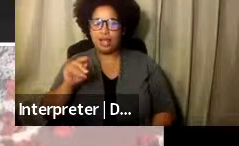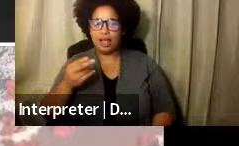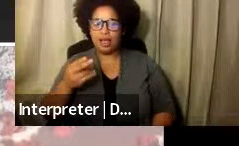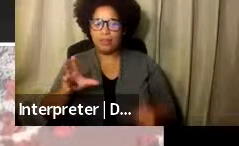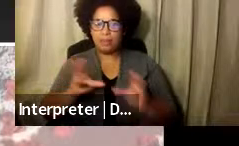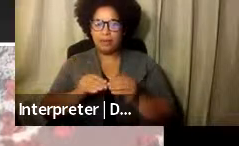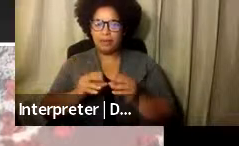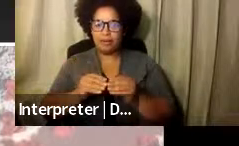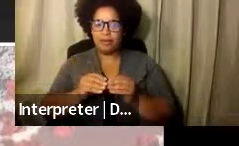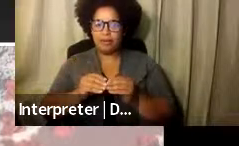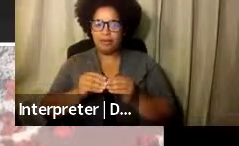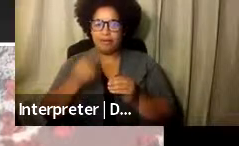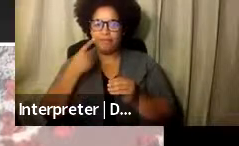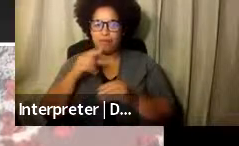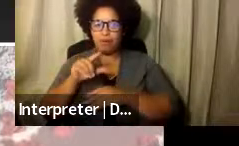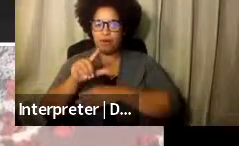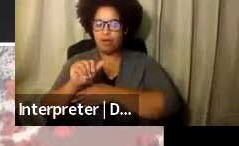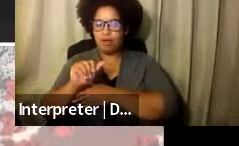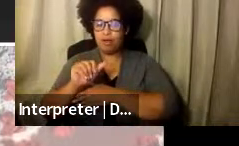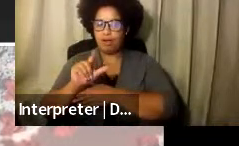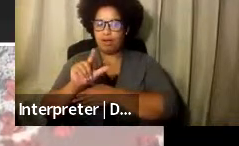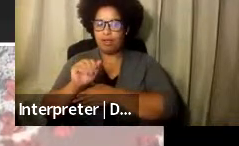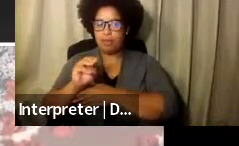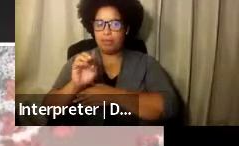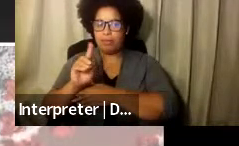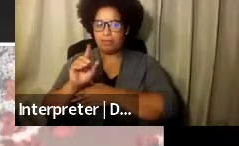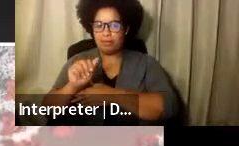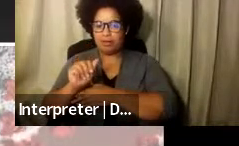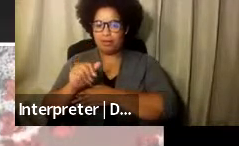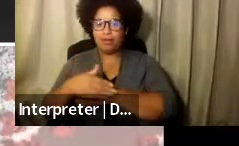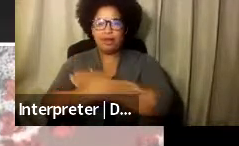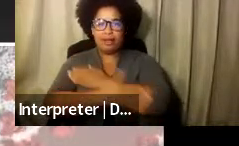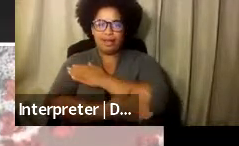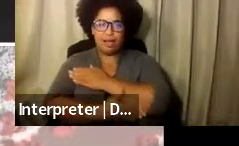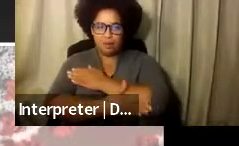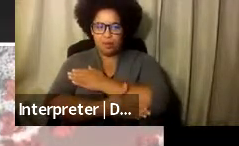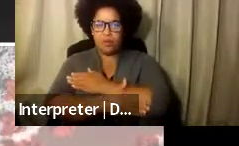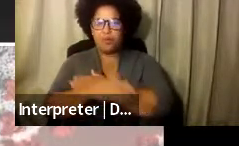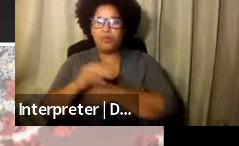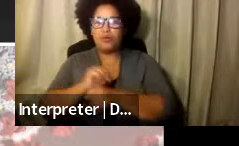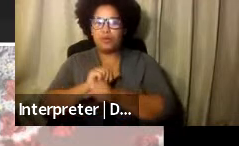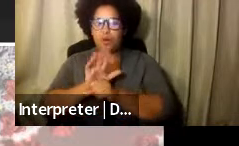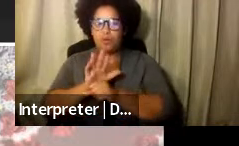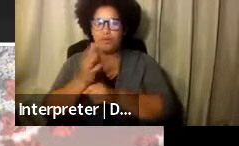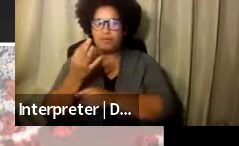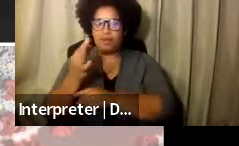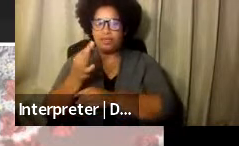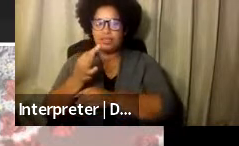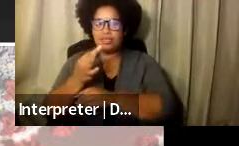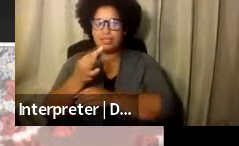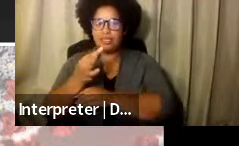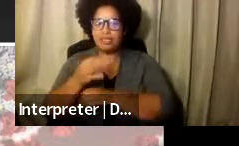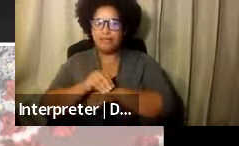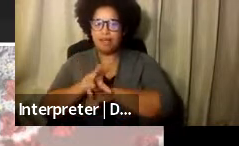of the Alameda County COVID-19 Community Advisory Group.